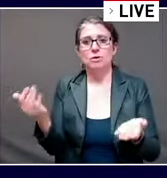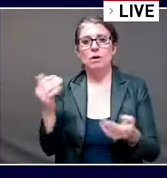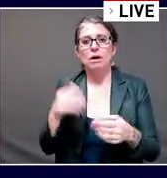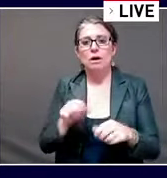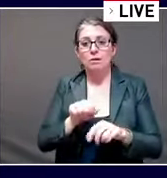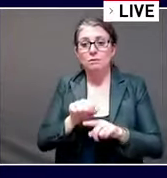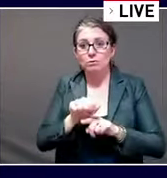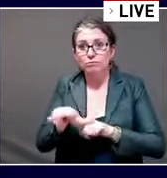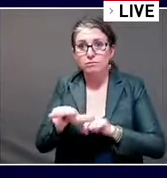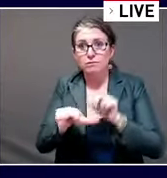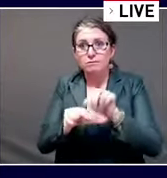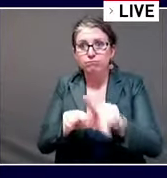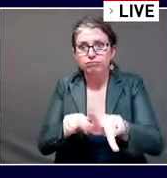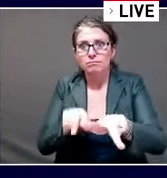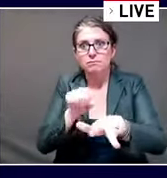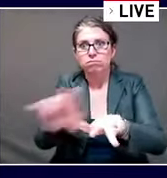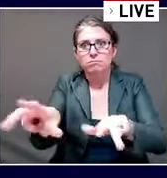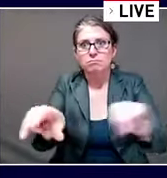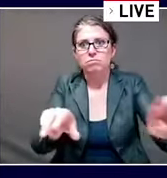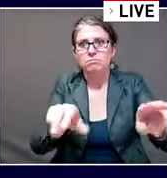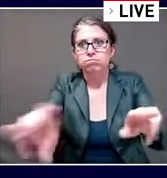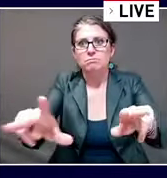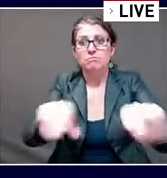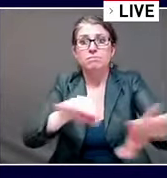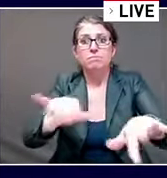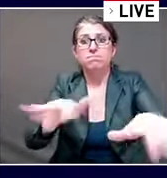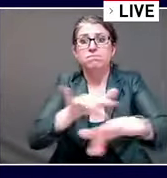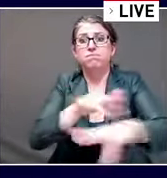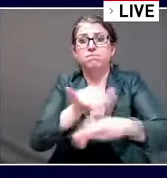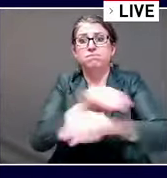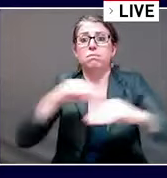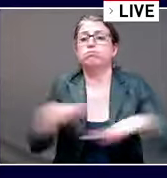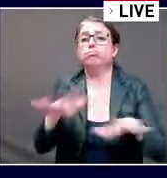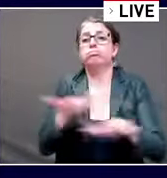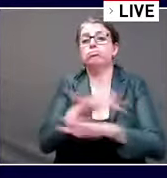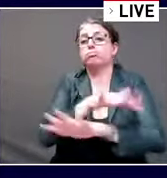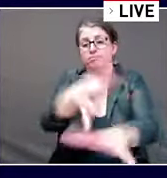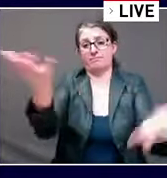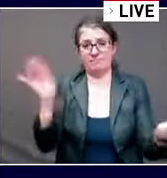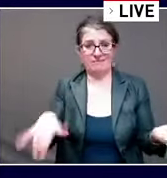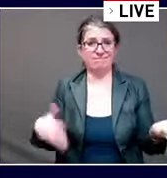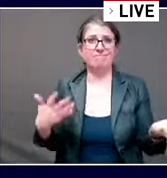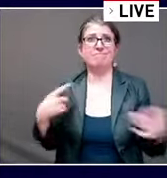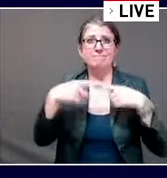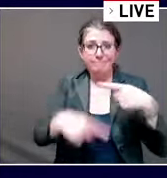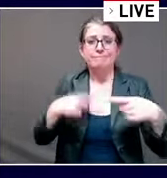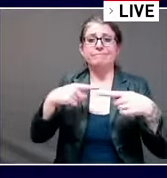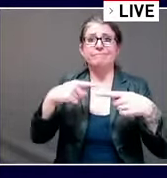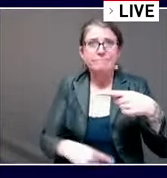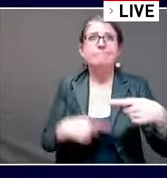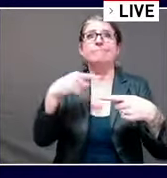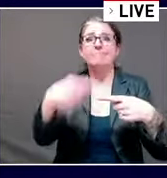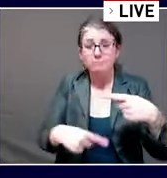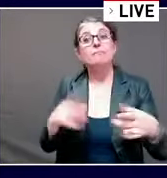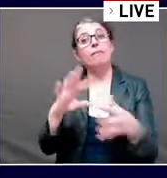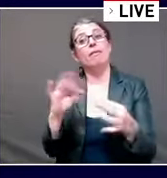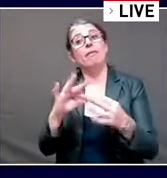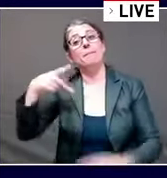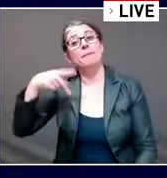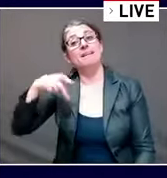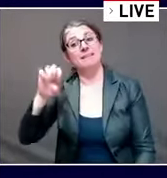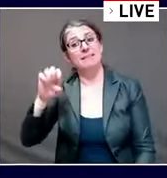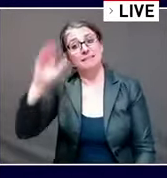growth that we're seeing right now. With respect to PPE supplies, Allison, our supplies are, I believe us